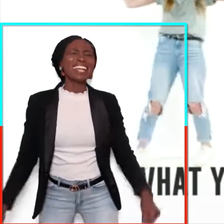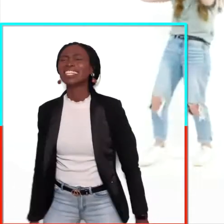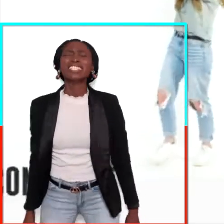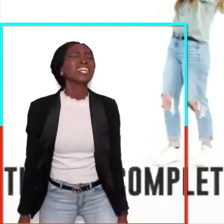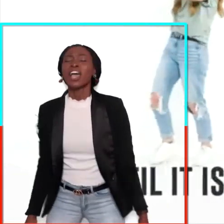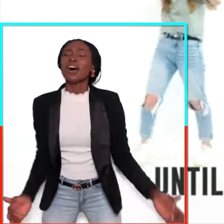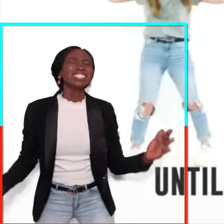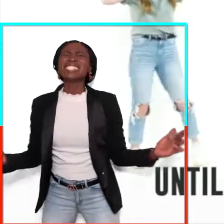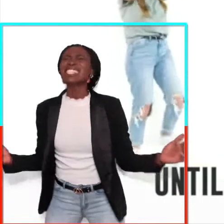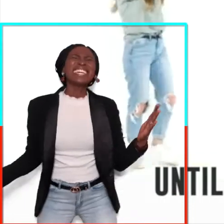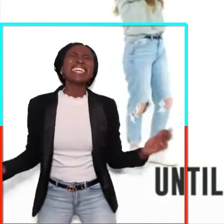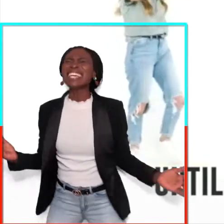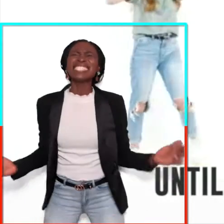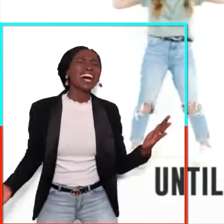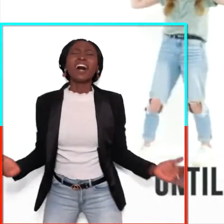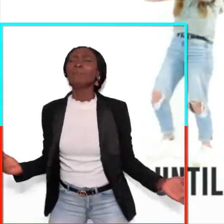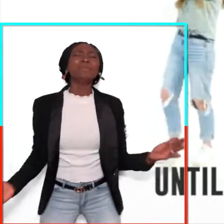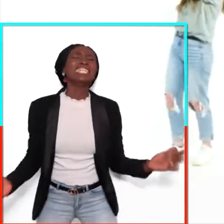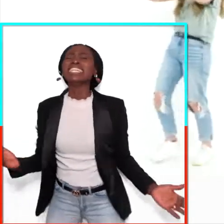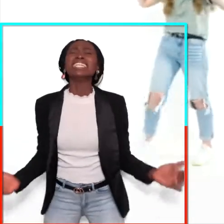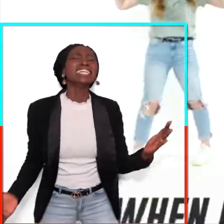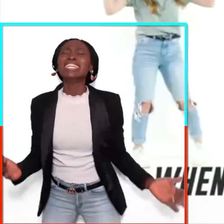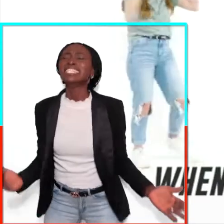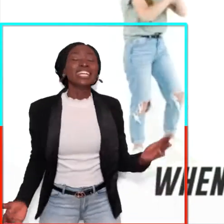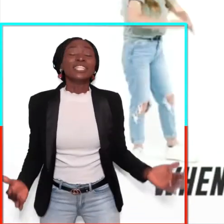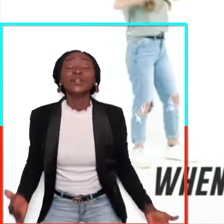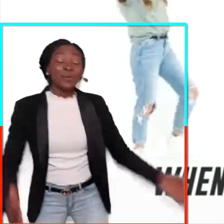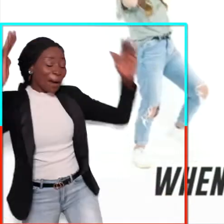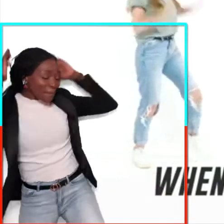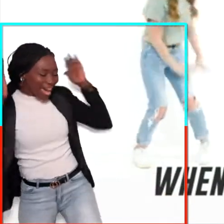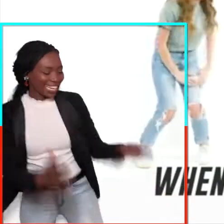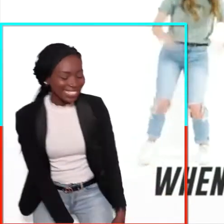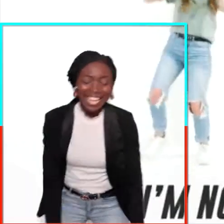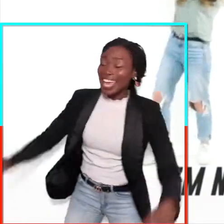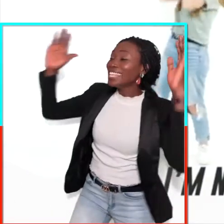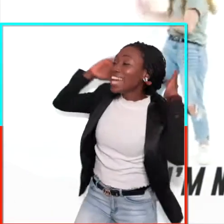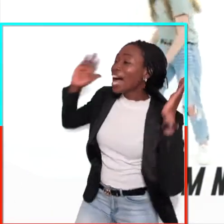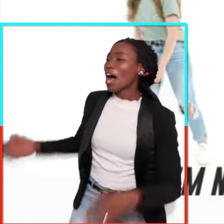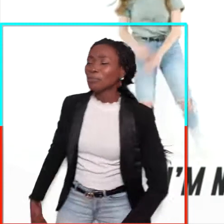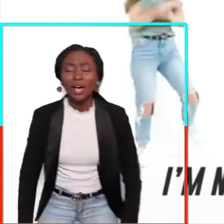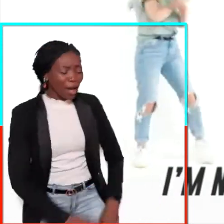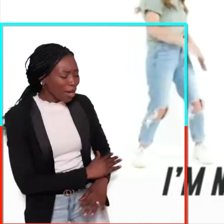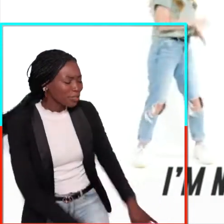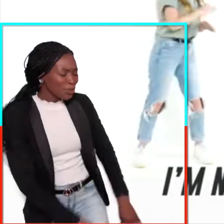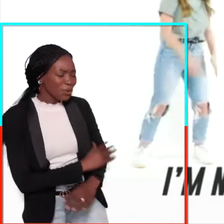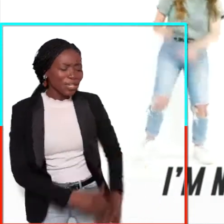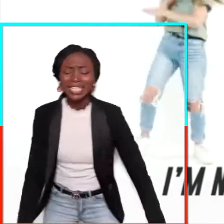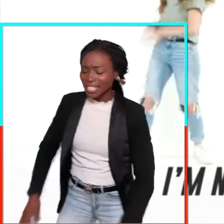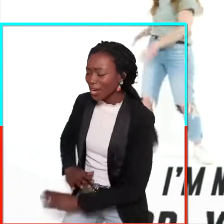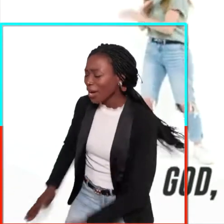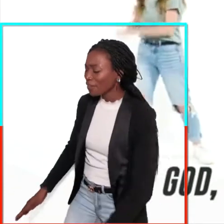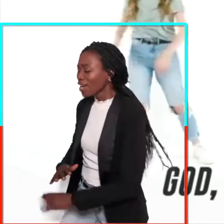started until it is complete. When my mind says I'm not